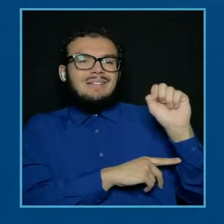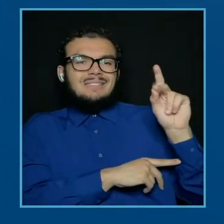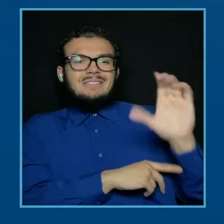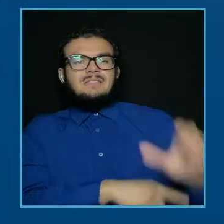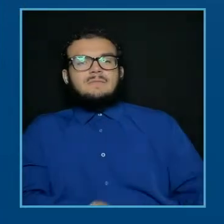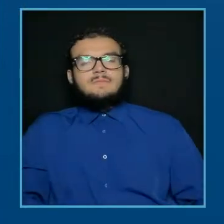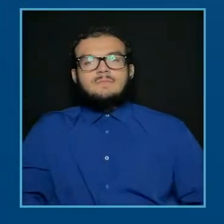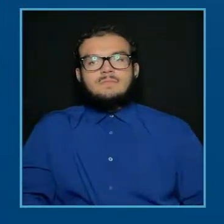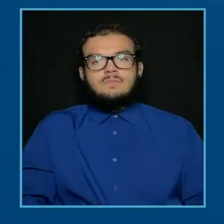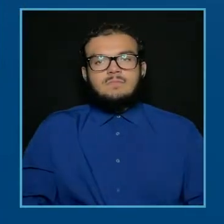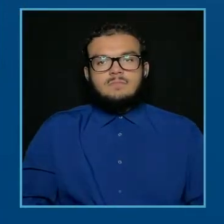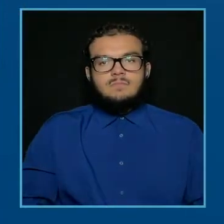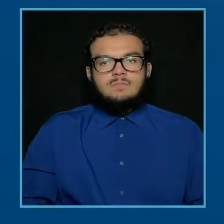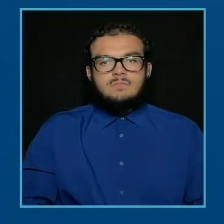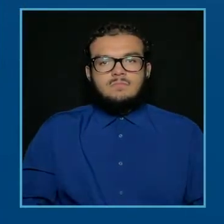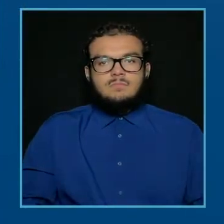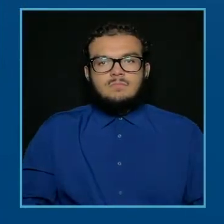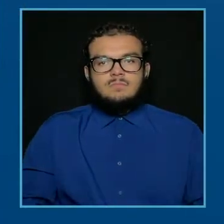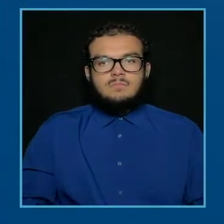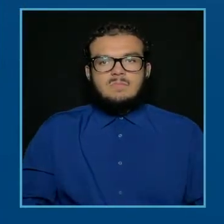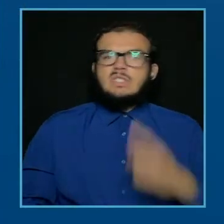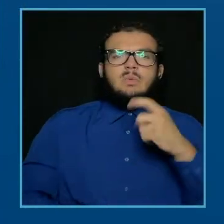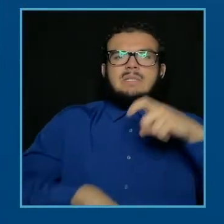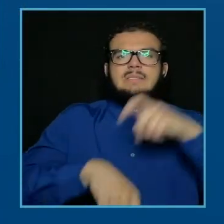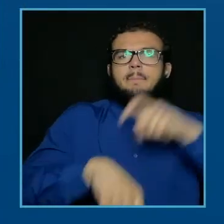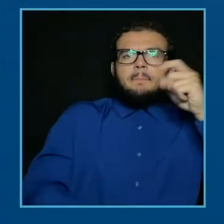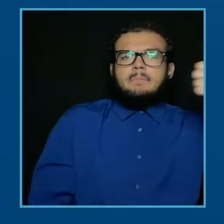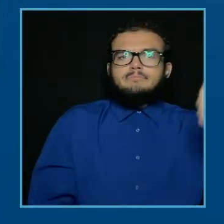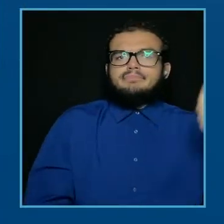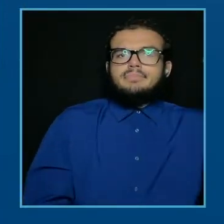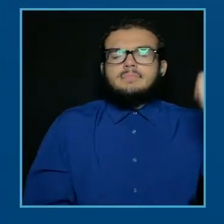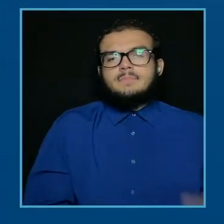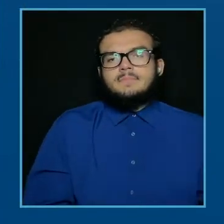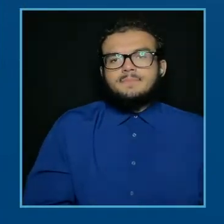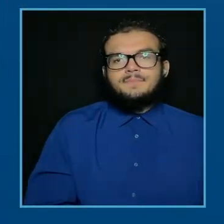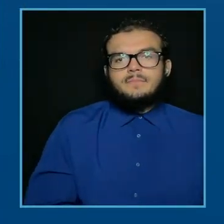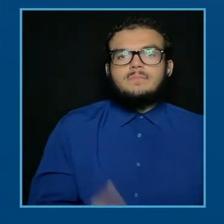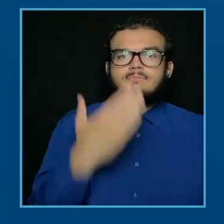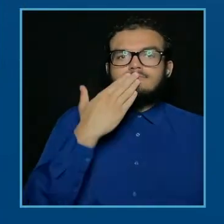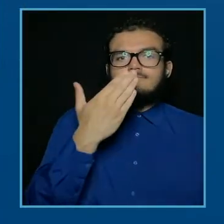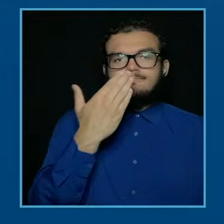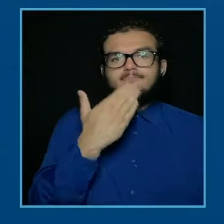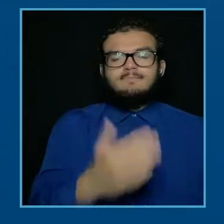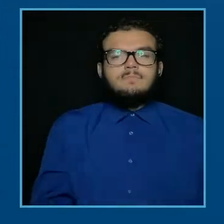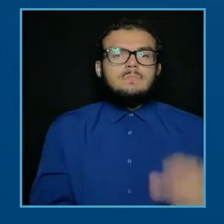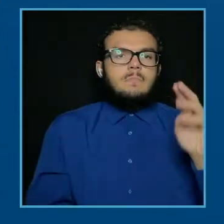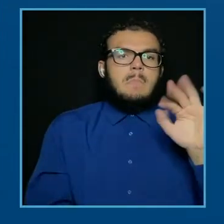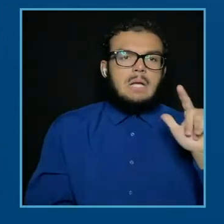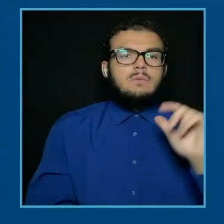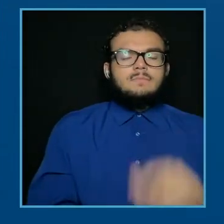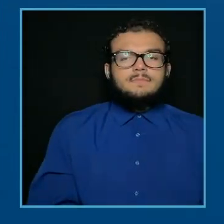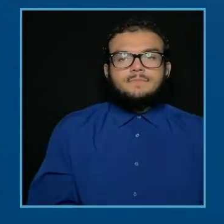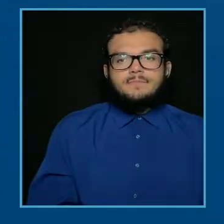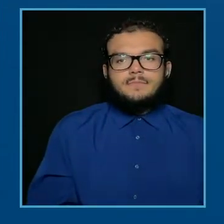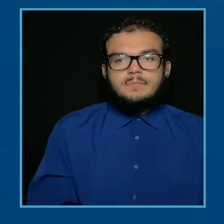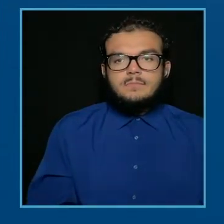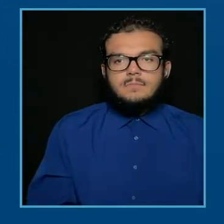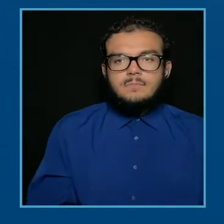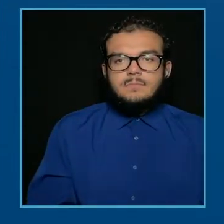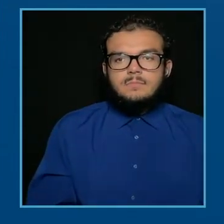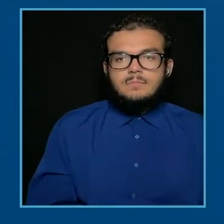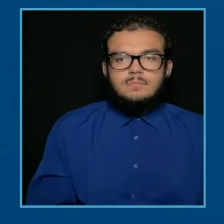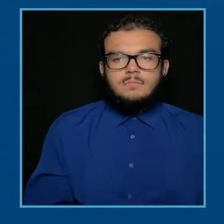sorry. Thank you, Mr. Chair. I'm gonna call time there. Thank you very much in that